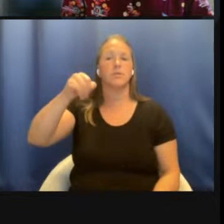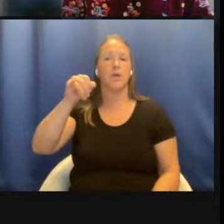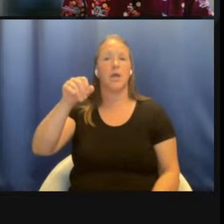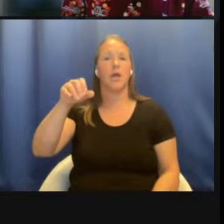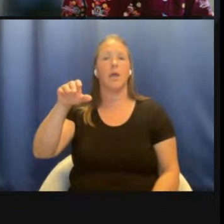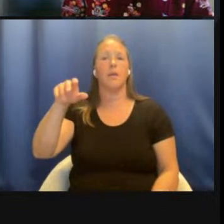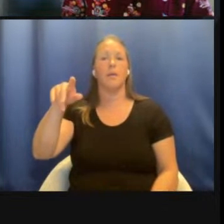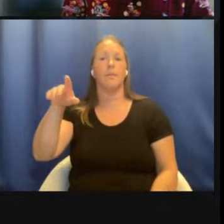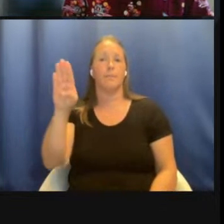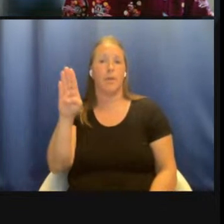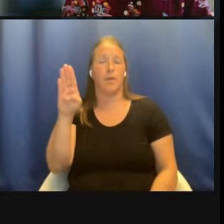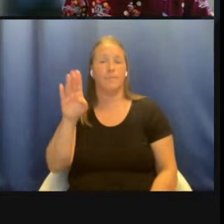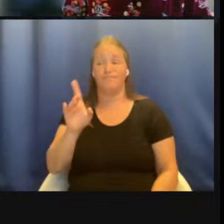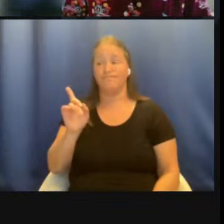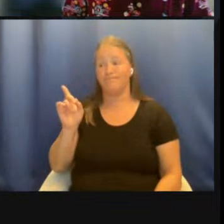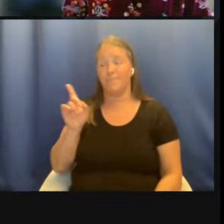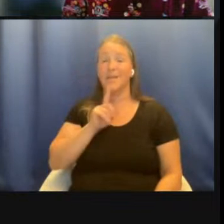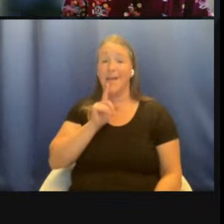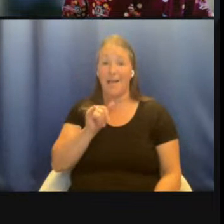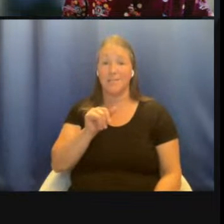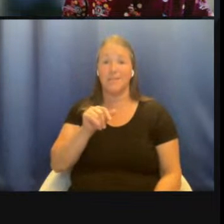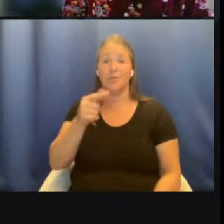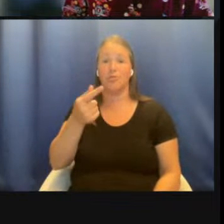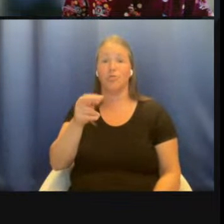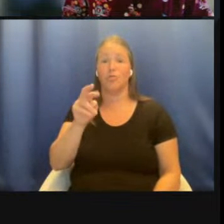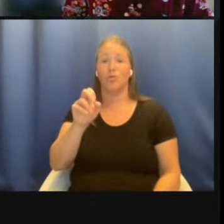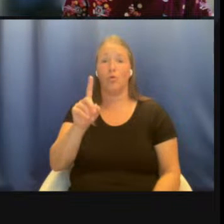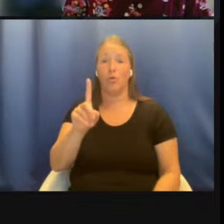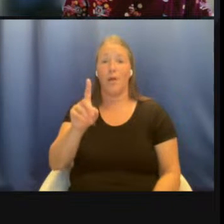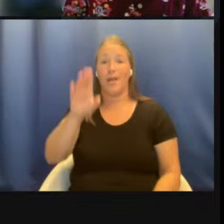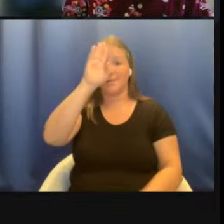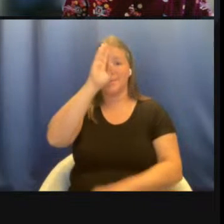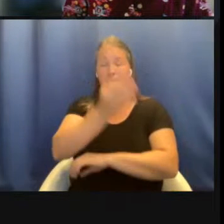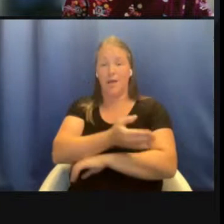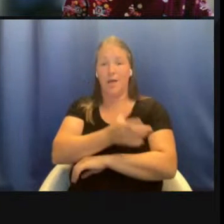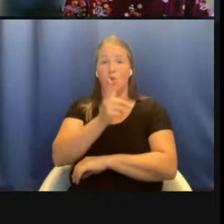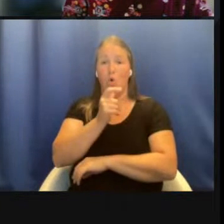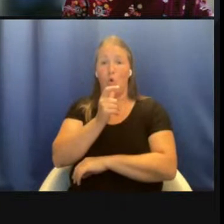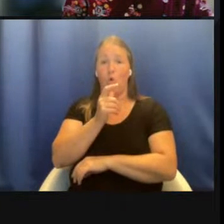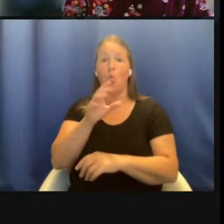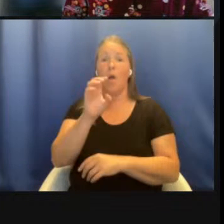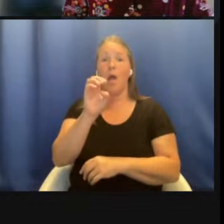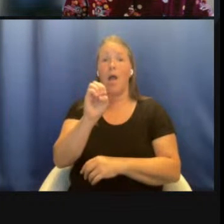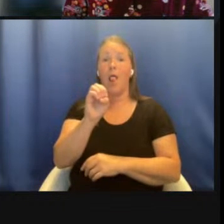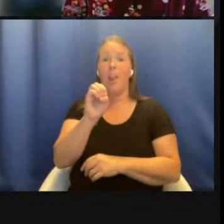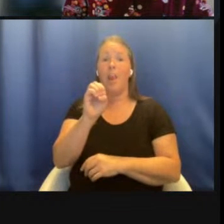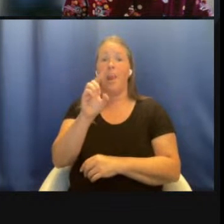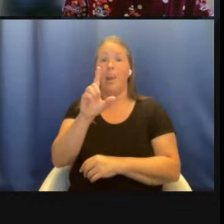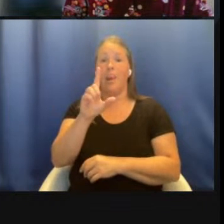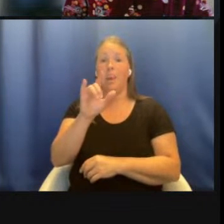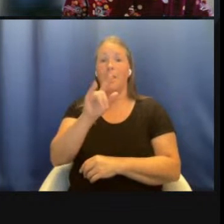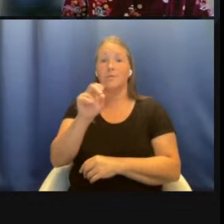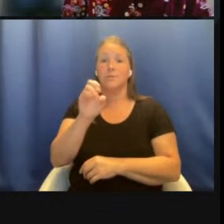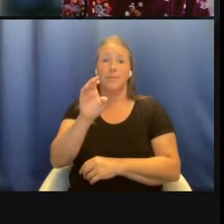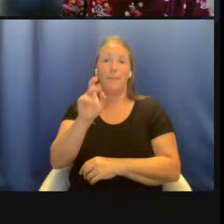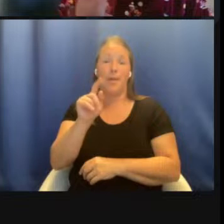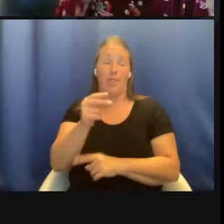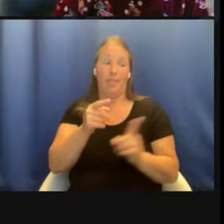Elizabeth loves the most. And again, probably one of the few people who did not really disappoint